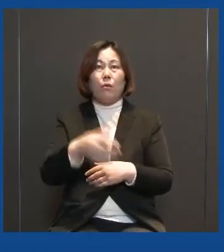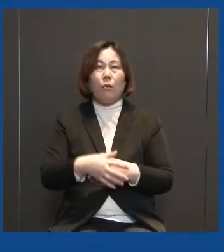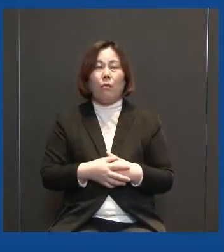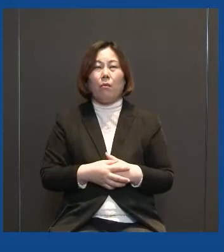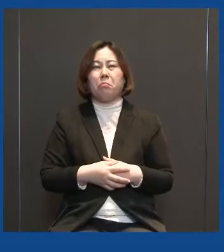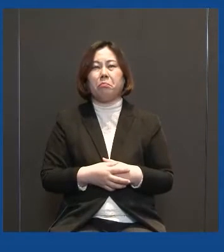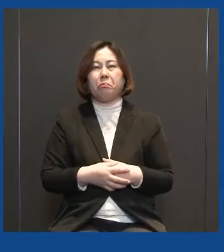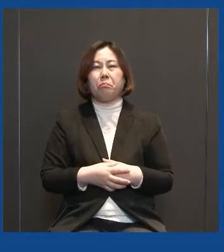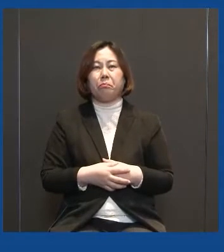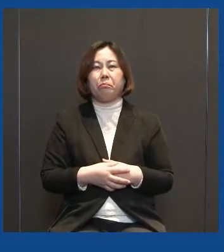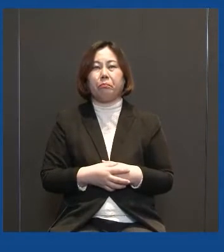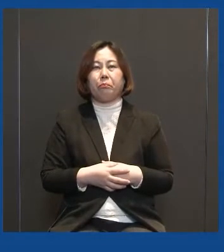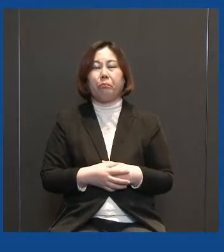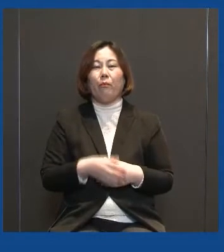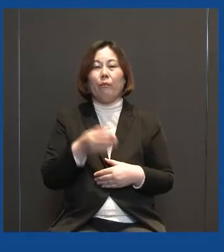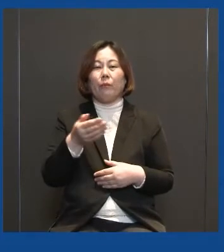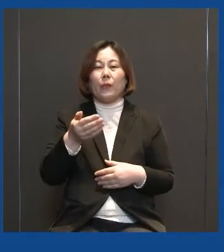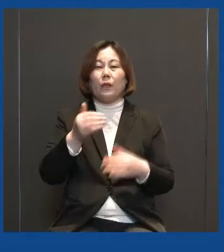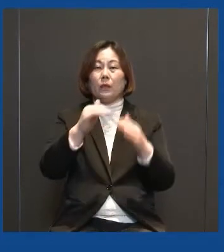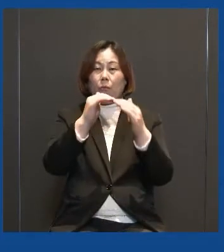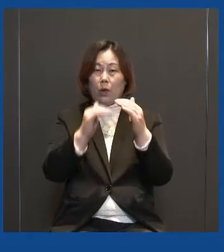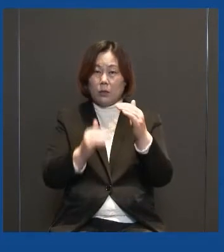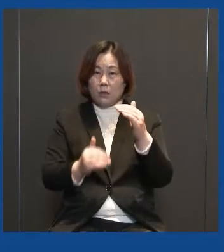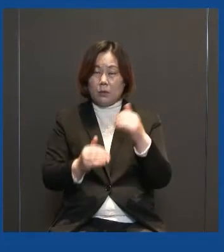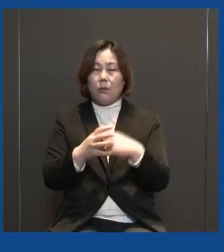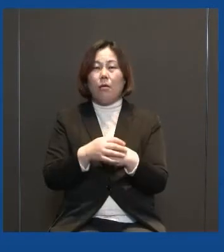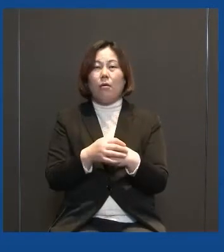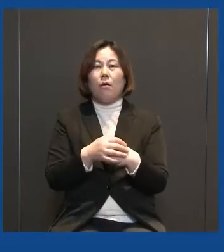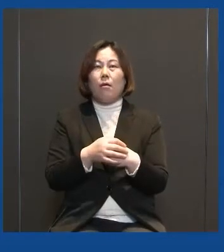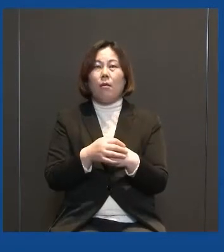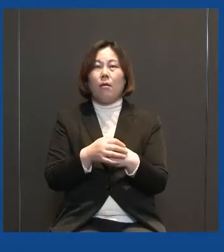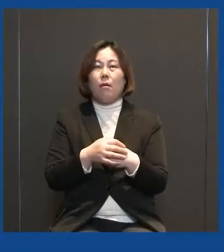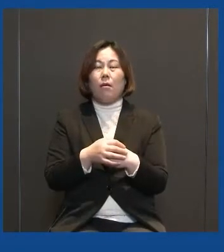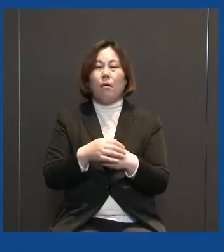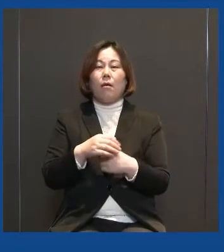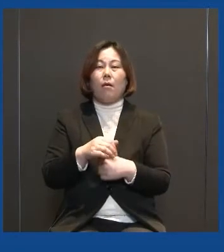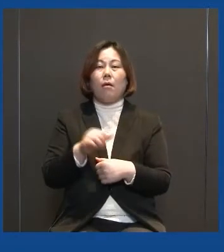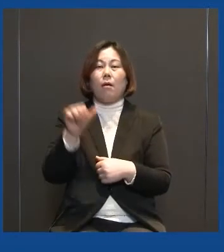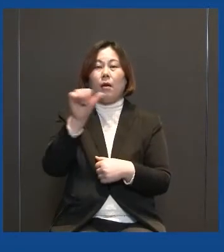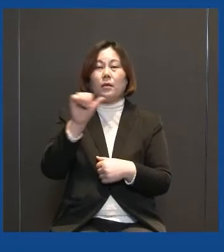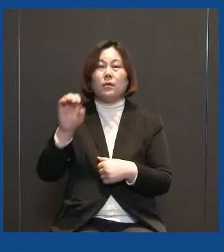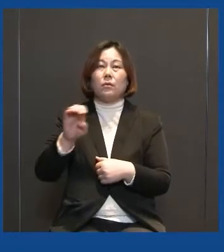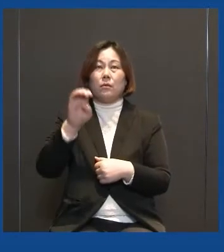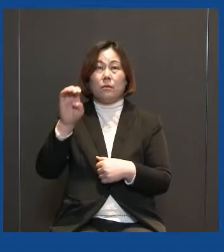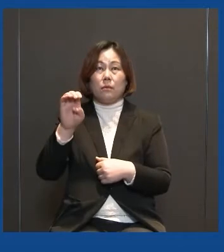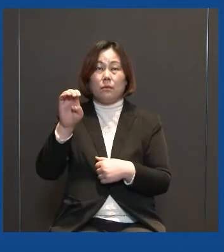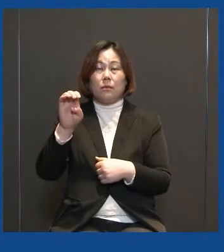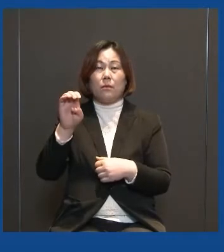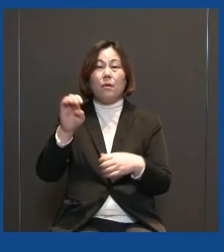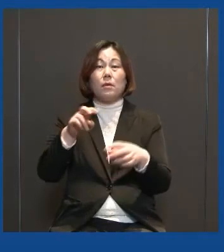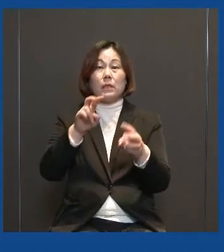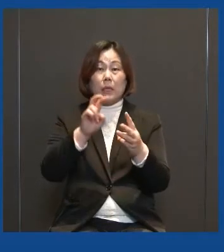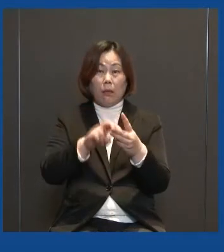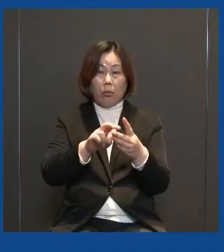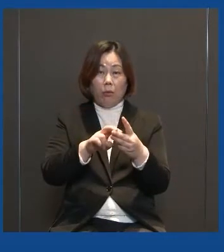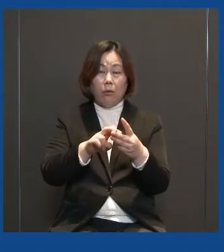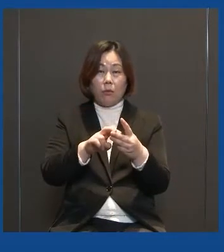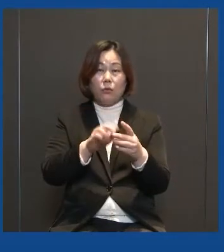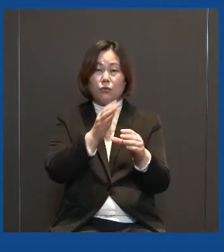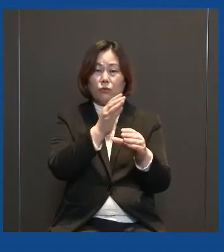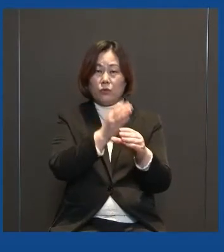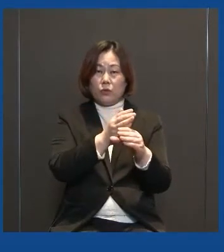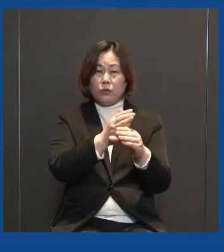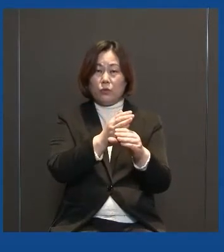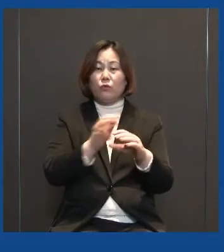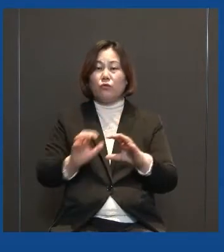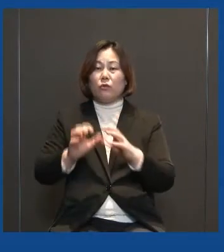in the earliest manner possible. And also in that process, the ASEM,